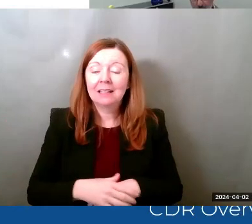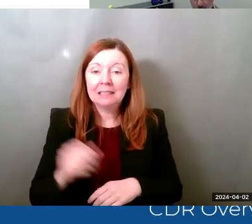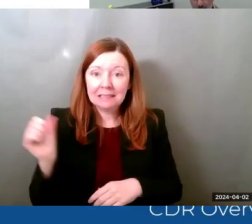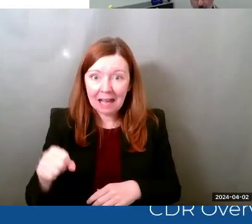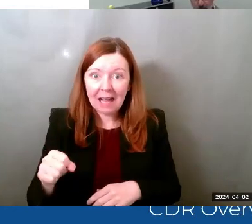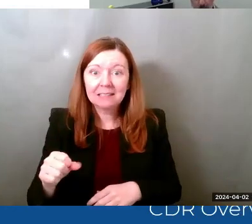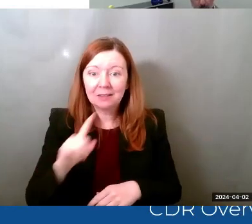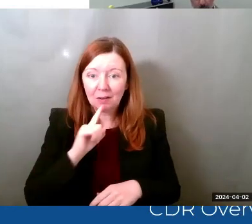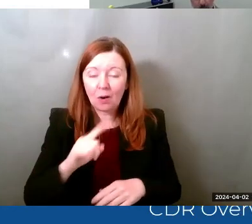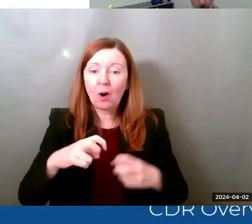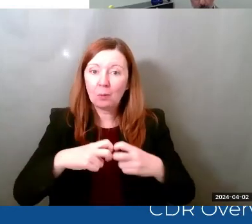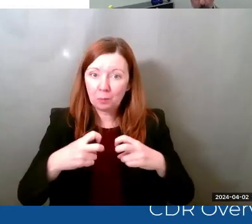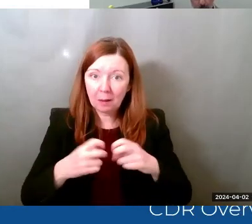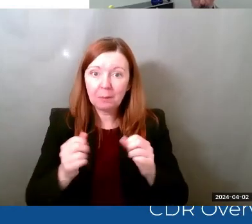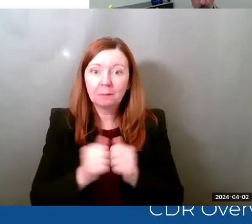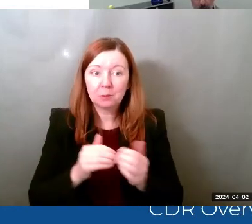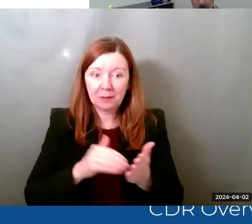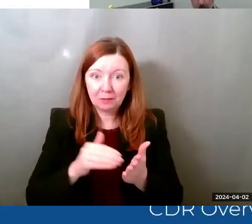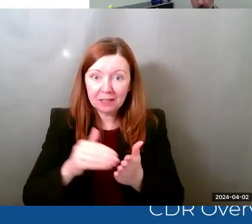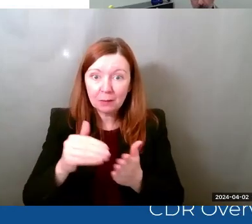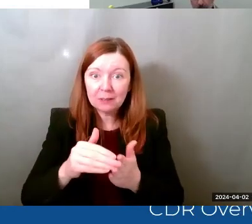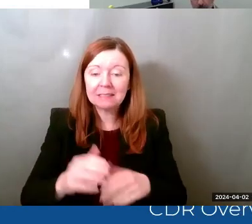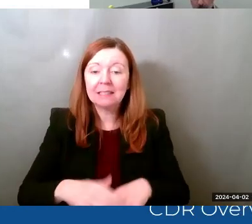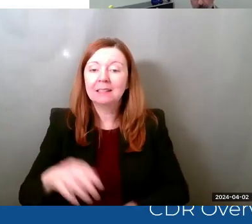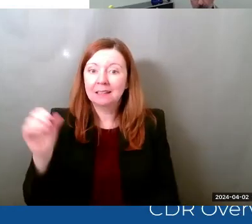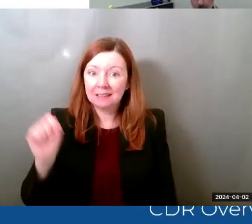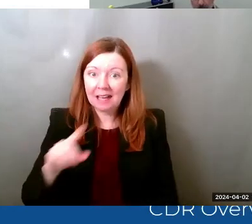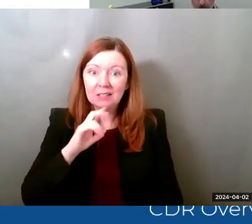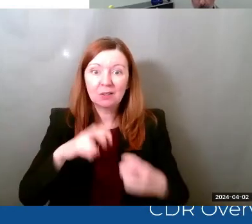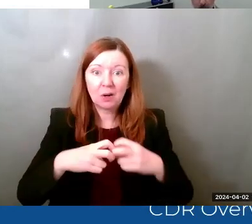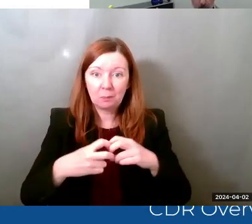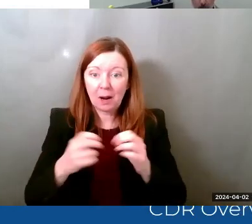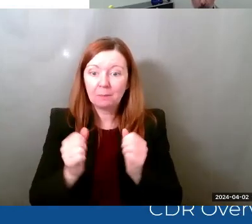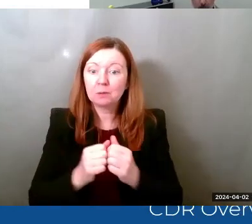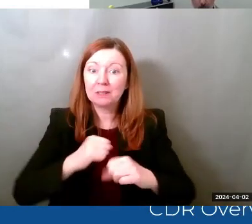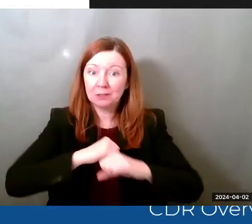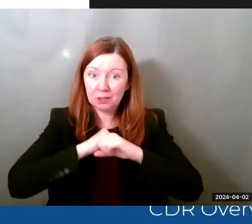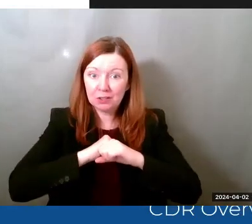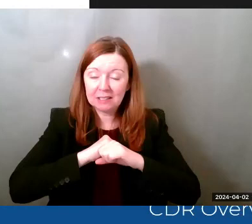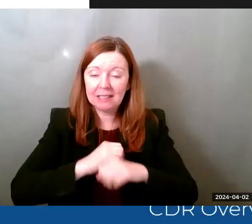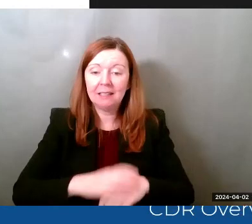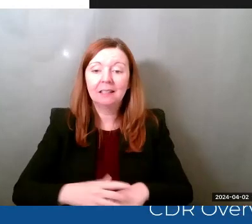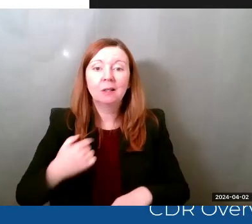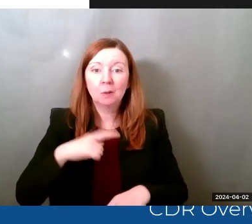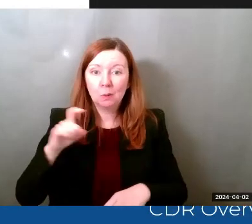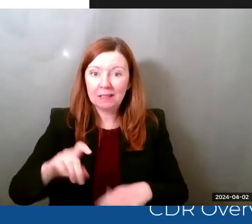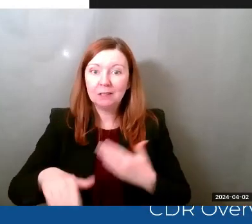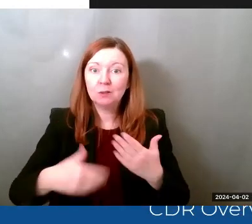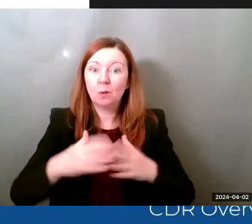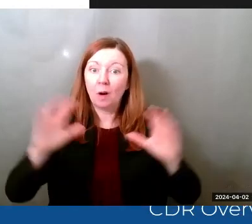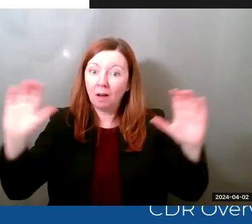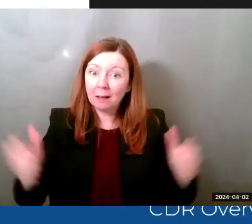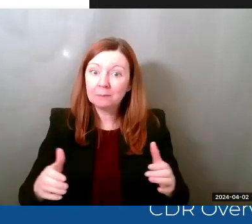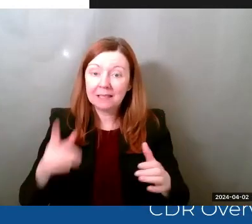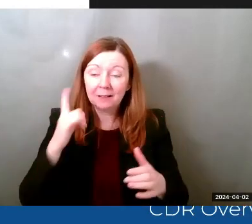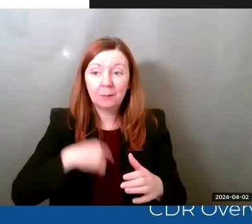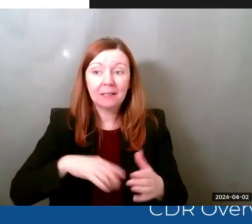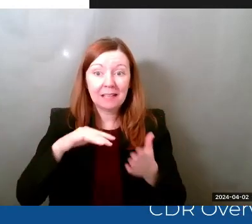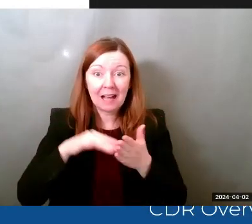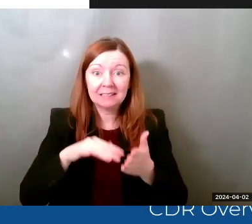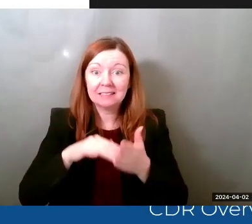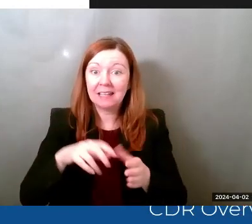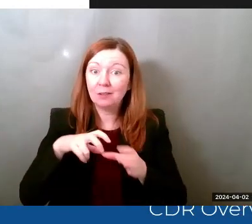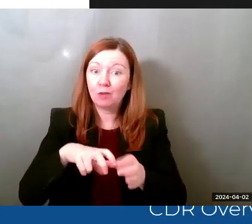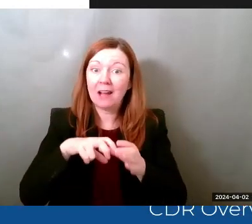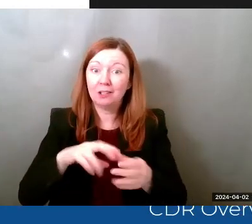yes, there are problems with frequency. Yes, there are problems with security. We need to all come together because I study